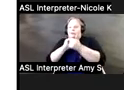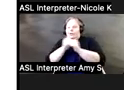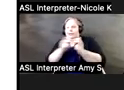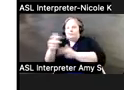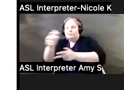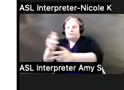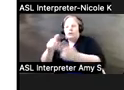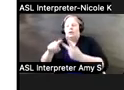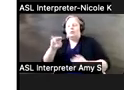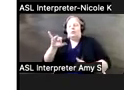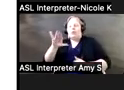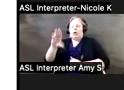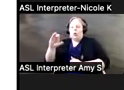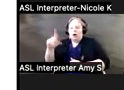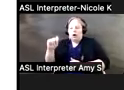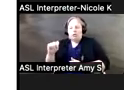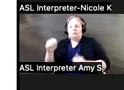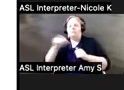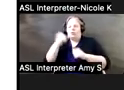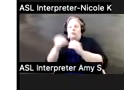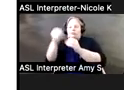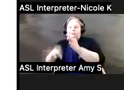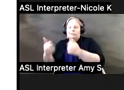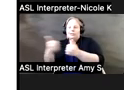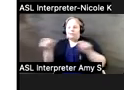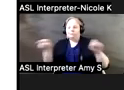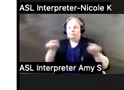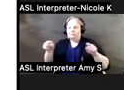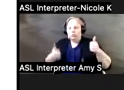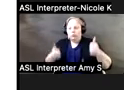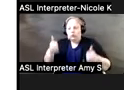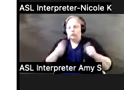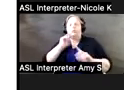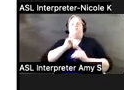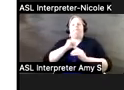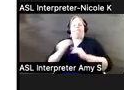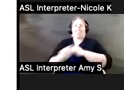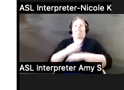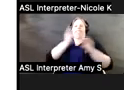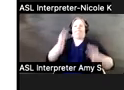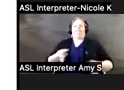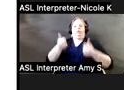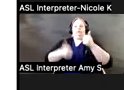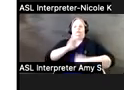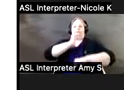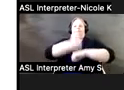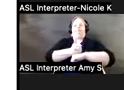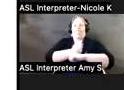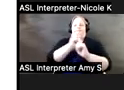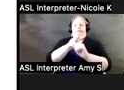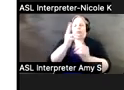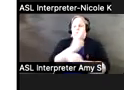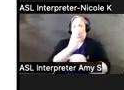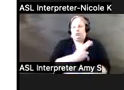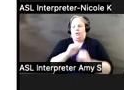Mario Kart, or other simpler games like that. And that'll kind of impact what setup I use and kind of how I approach how